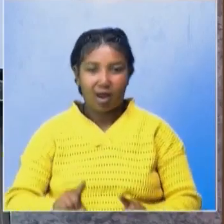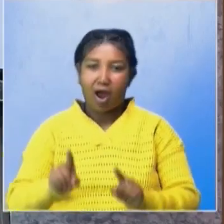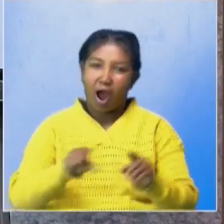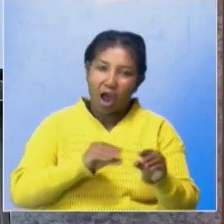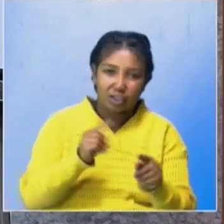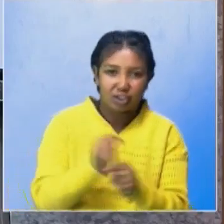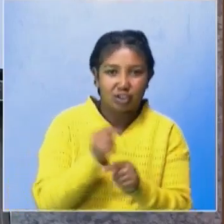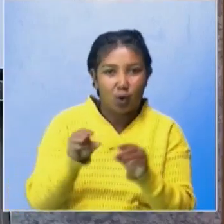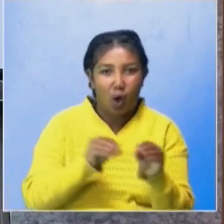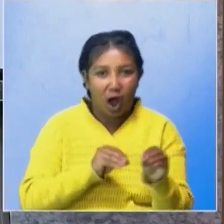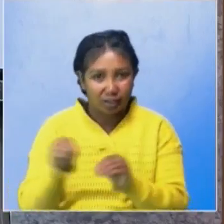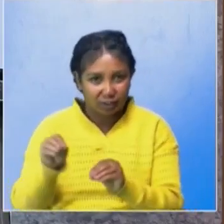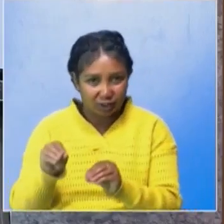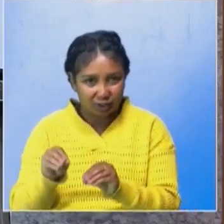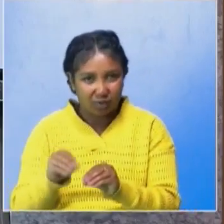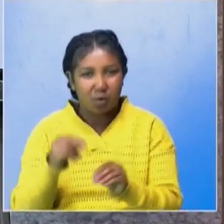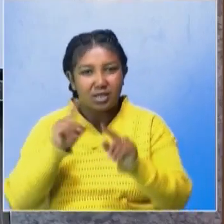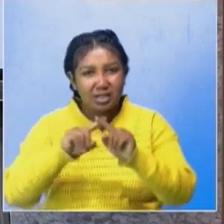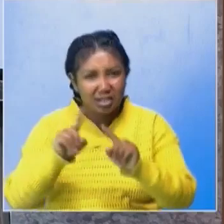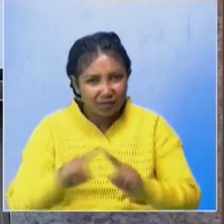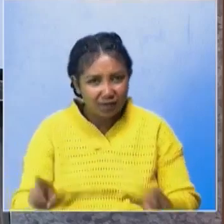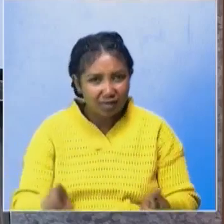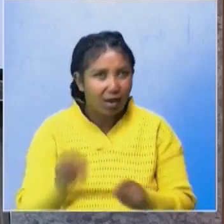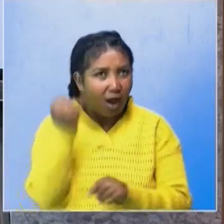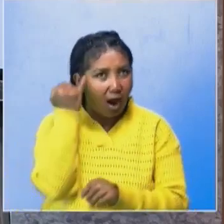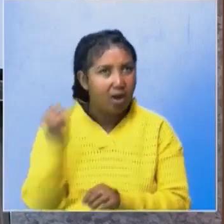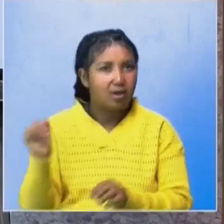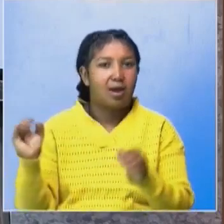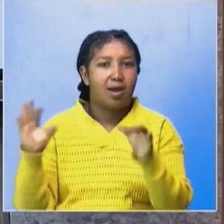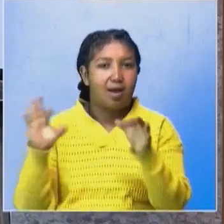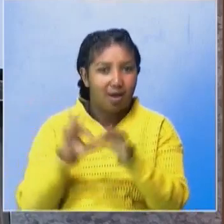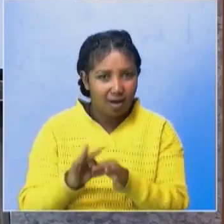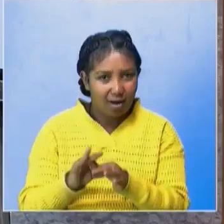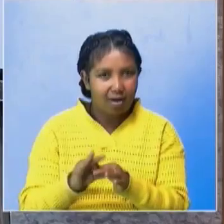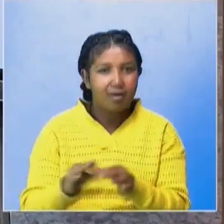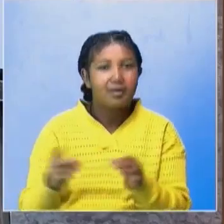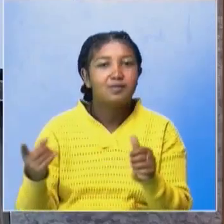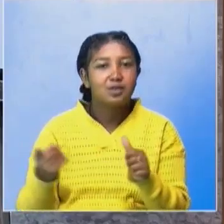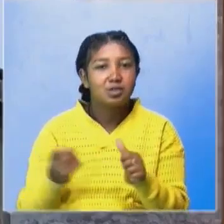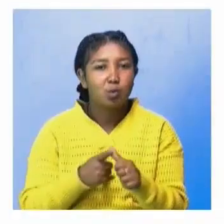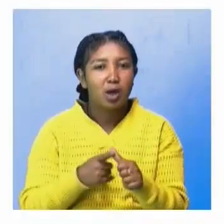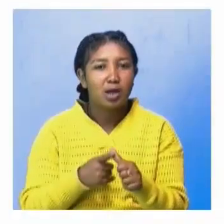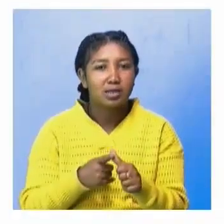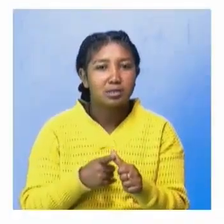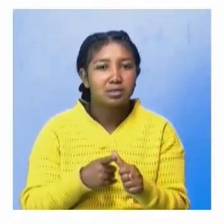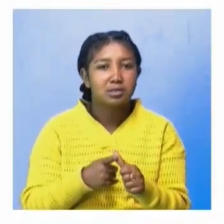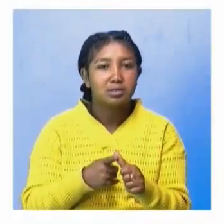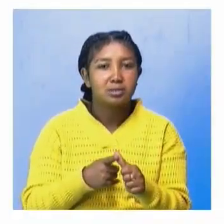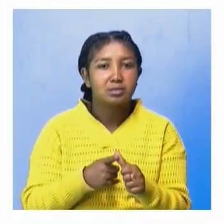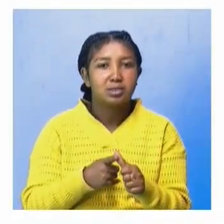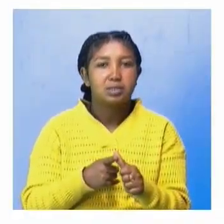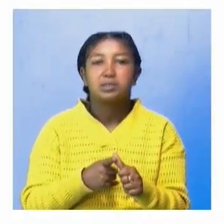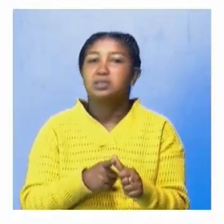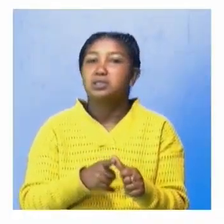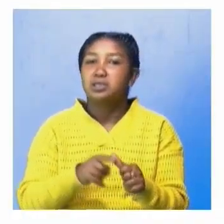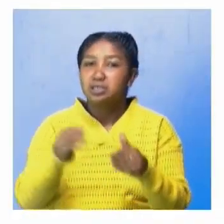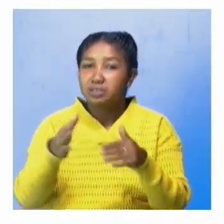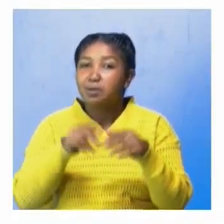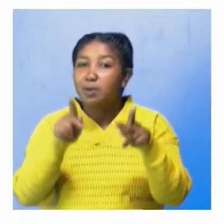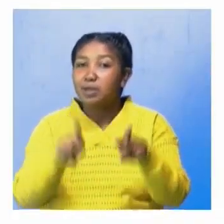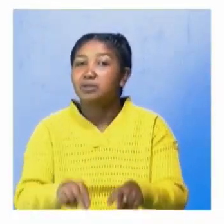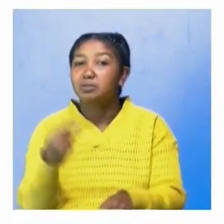actions and also with different ideas. The first one is, it's called habitual.